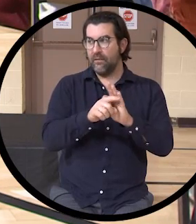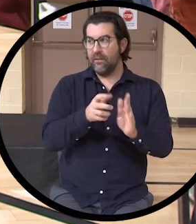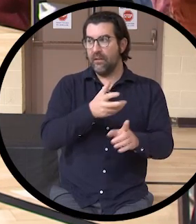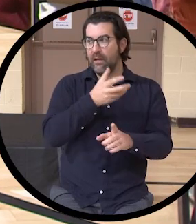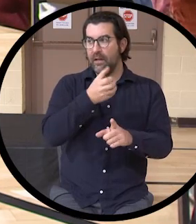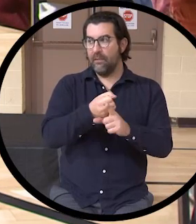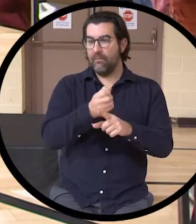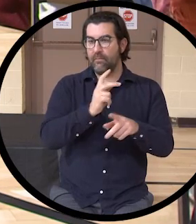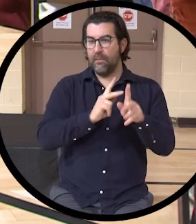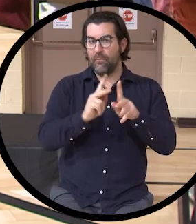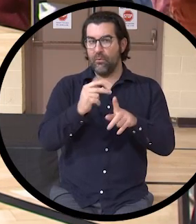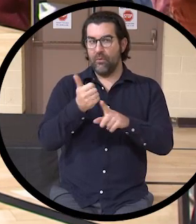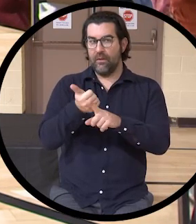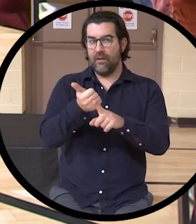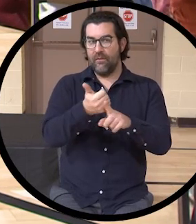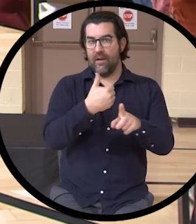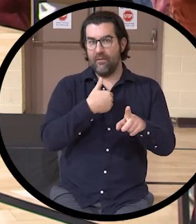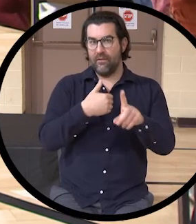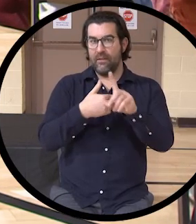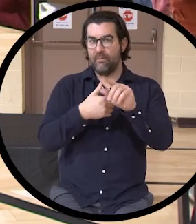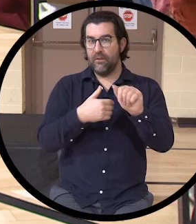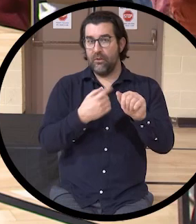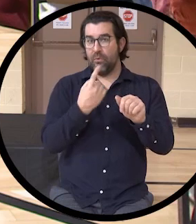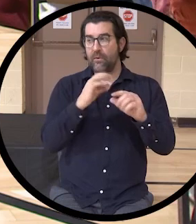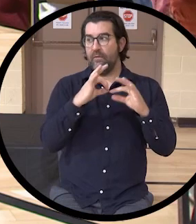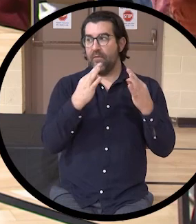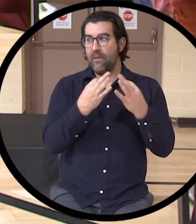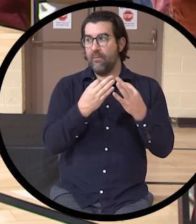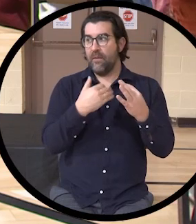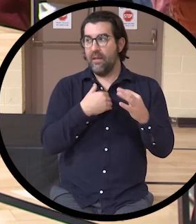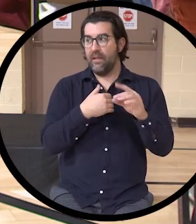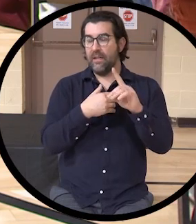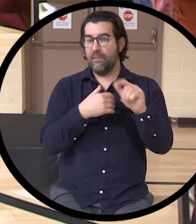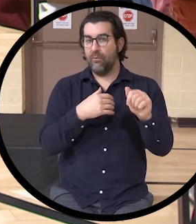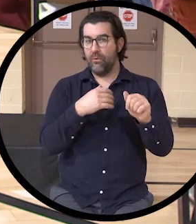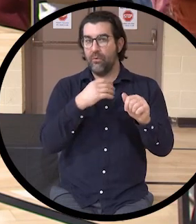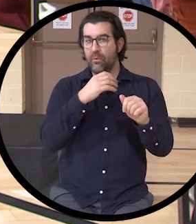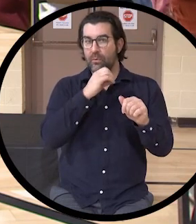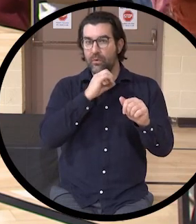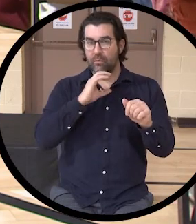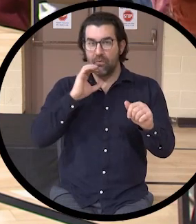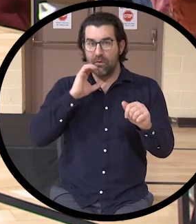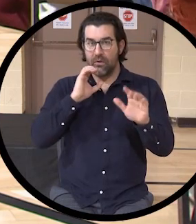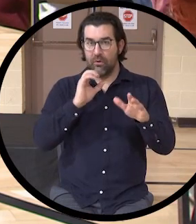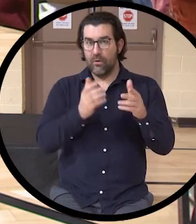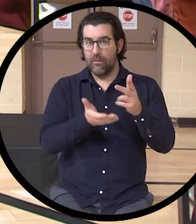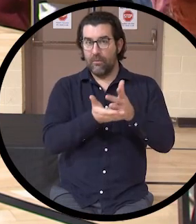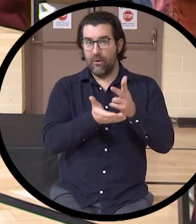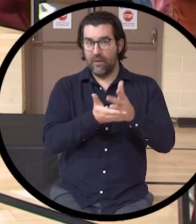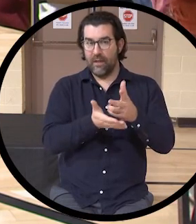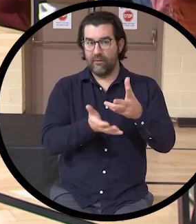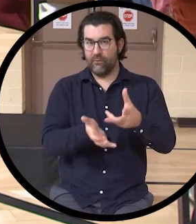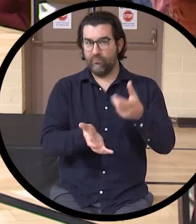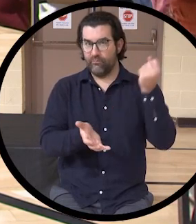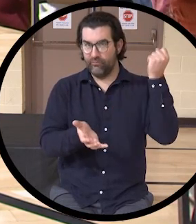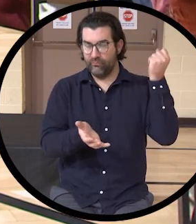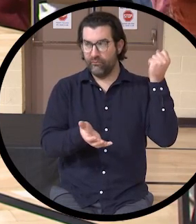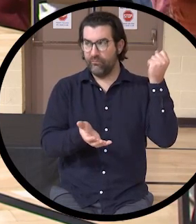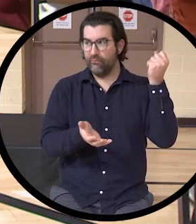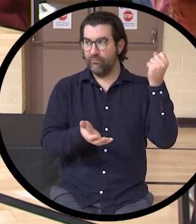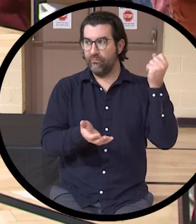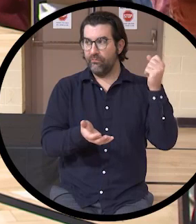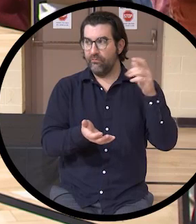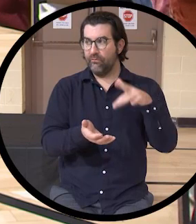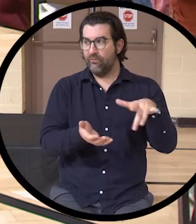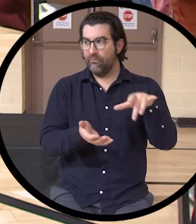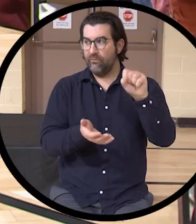with disabilities. There's one family that has a disabled elderly person, we do a big parking from our house, and then they had